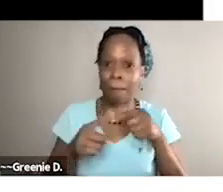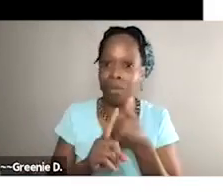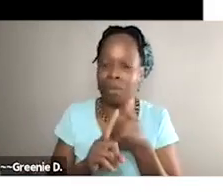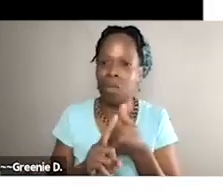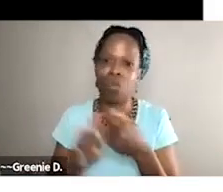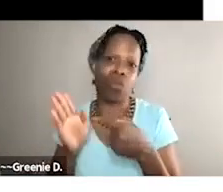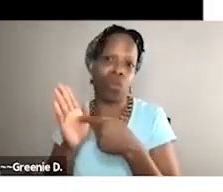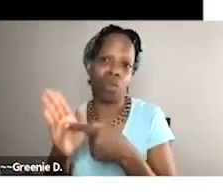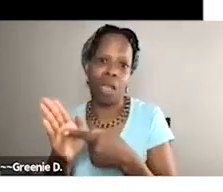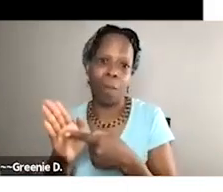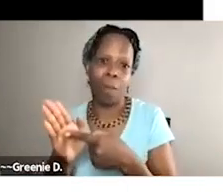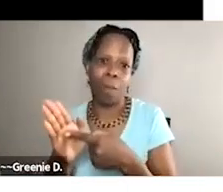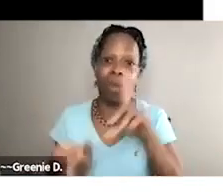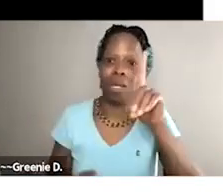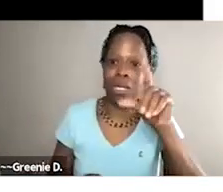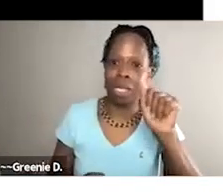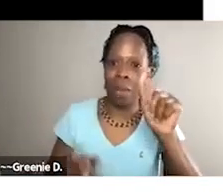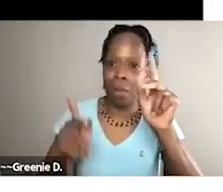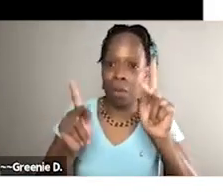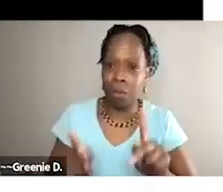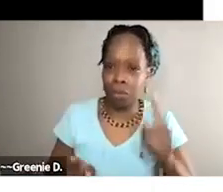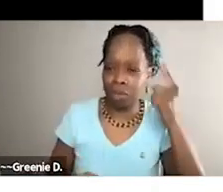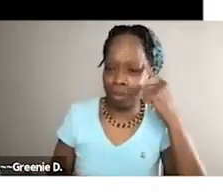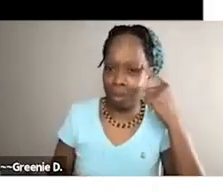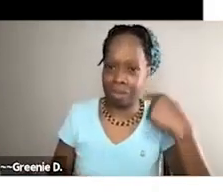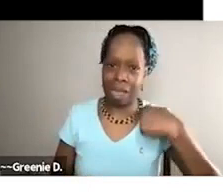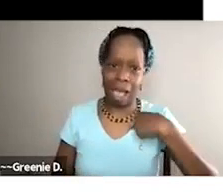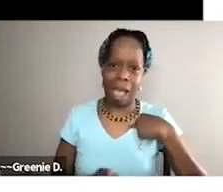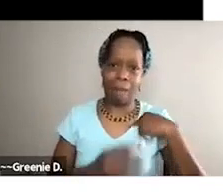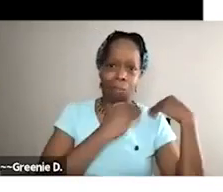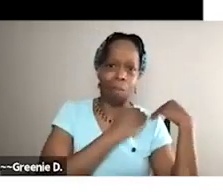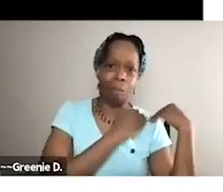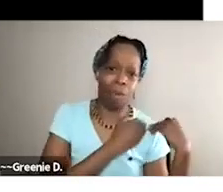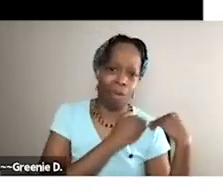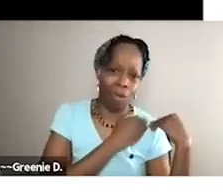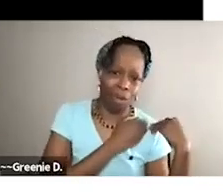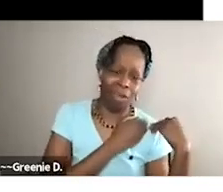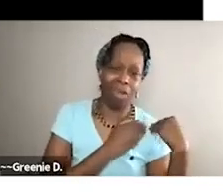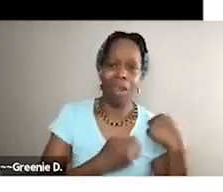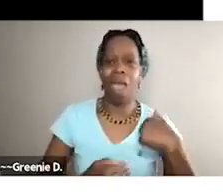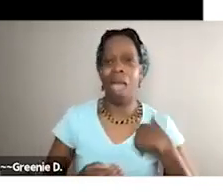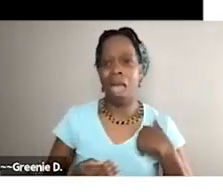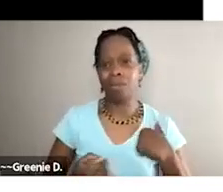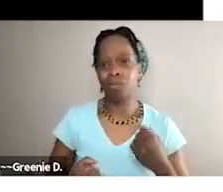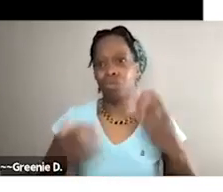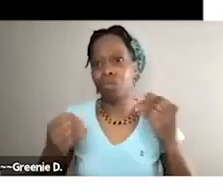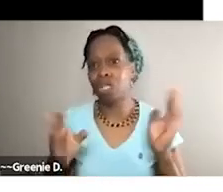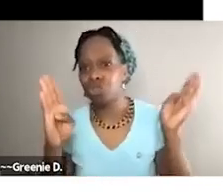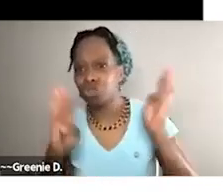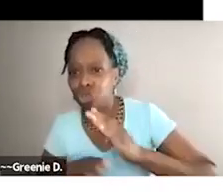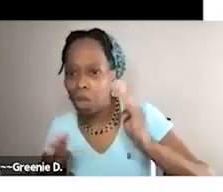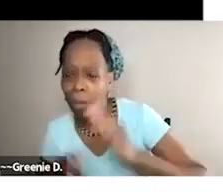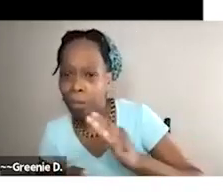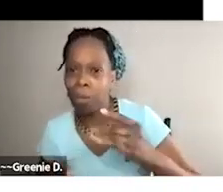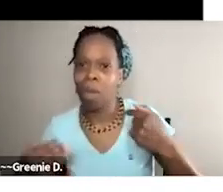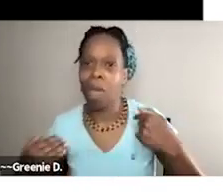you're a drain on resources, you ask for too much, you're too much trouble. All of these like